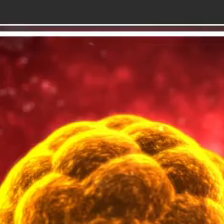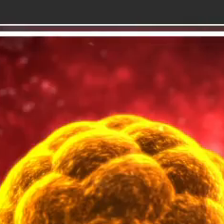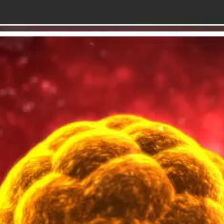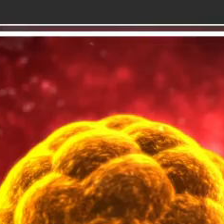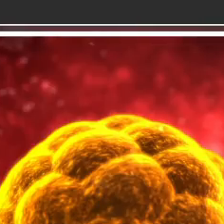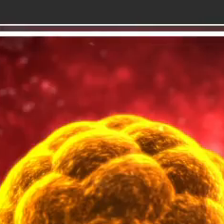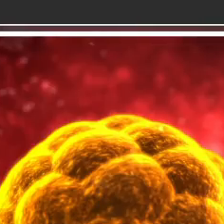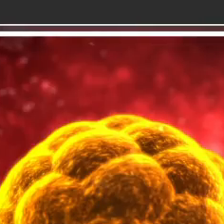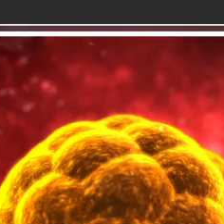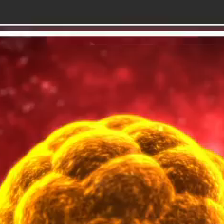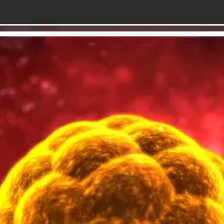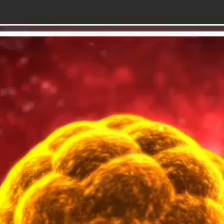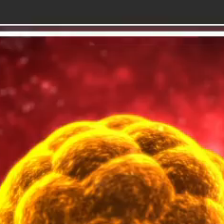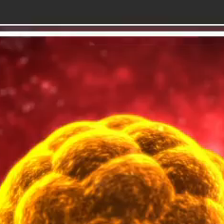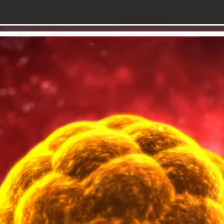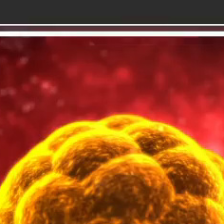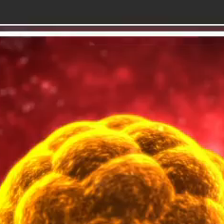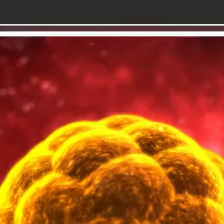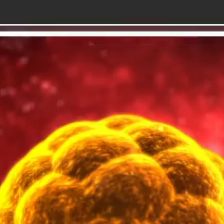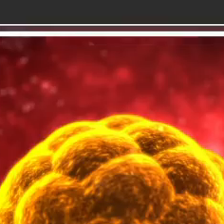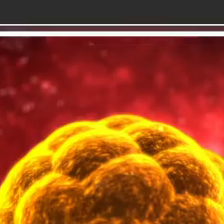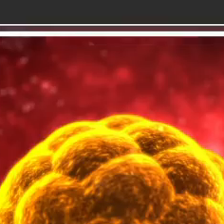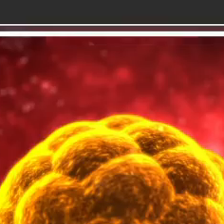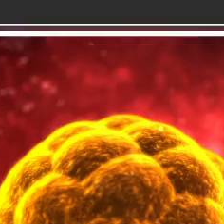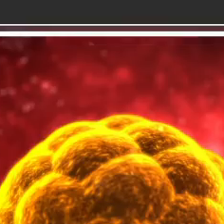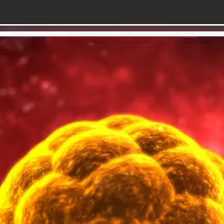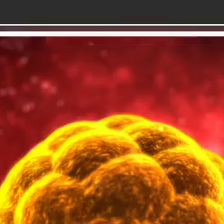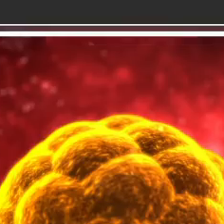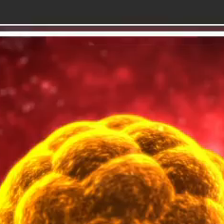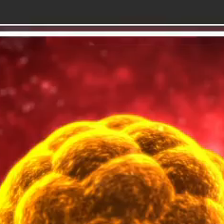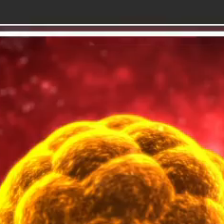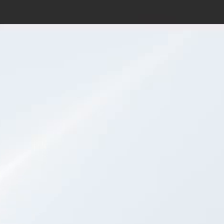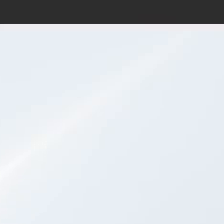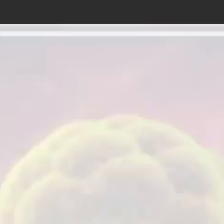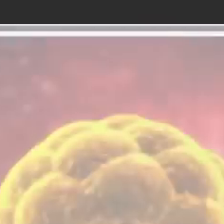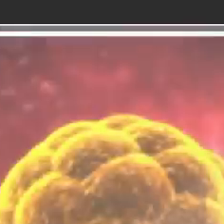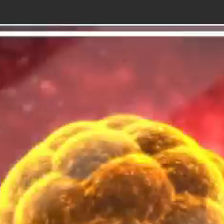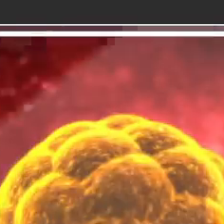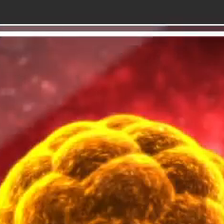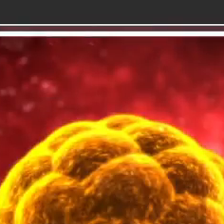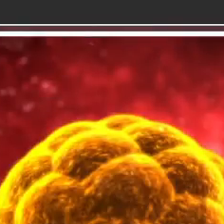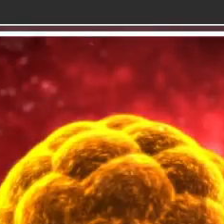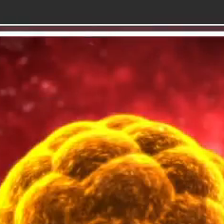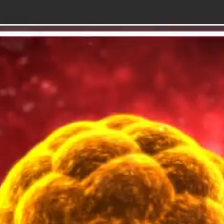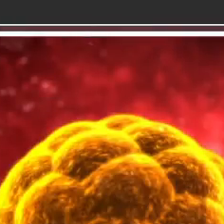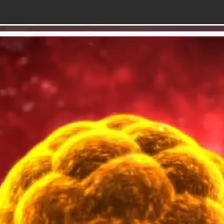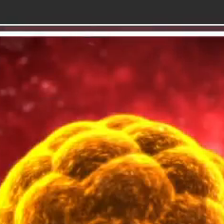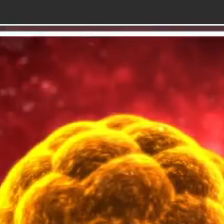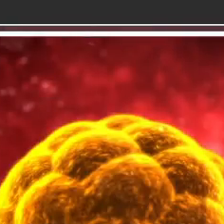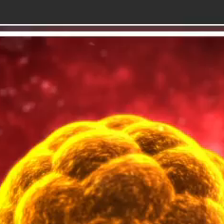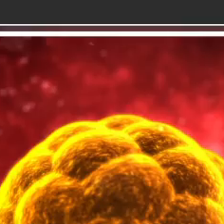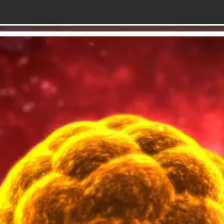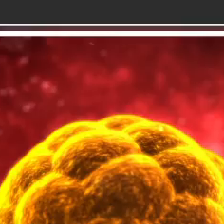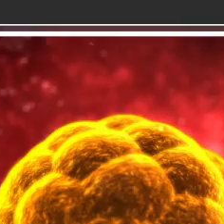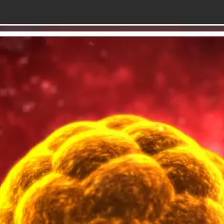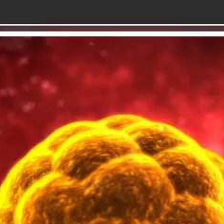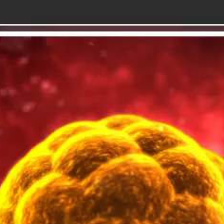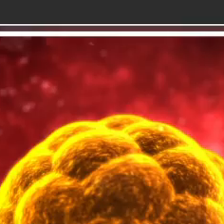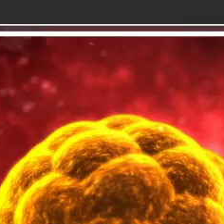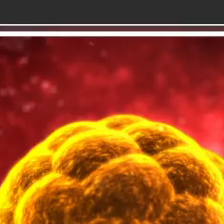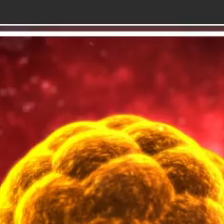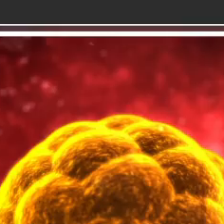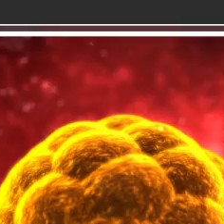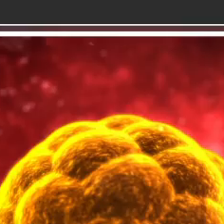cases because most people experience mild symptoms and have not been tested. The governor also said the state will soon begin